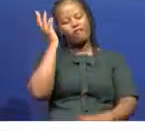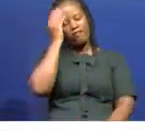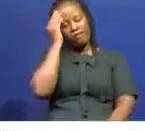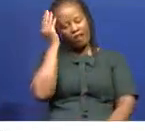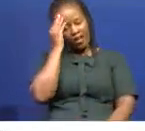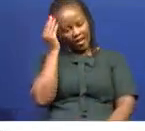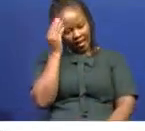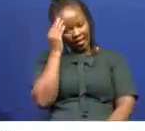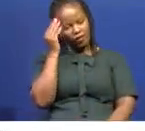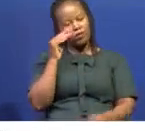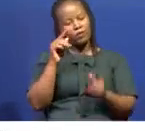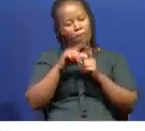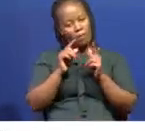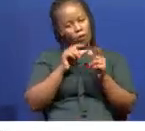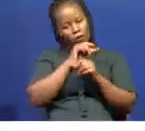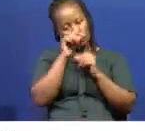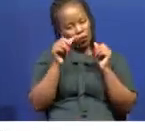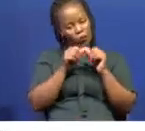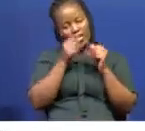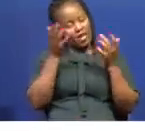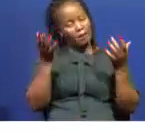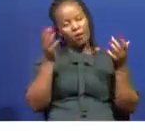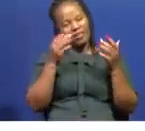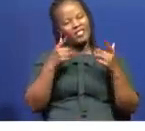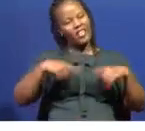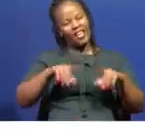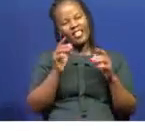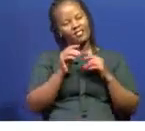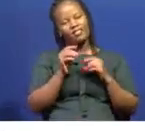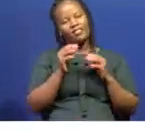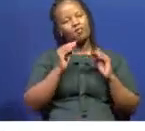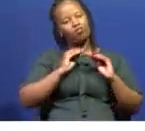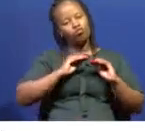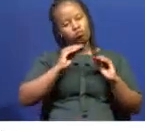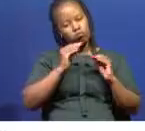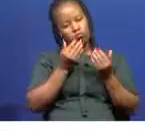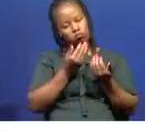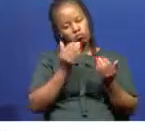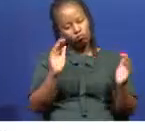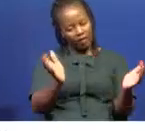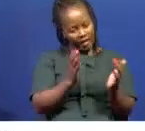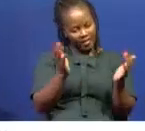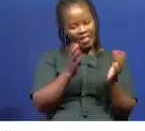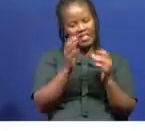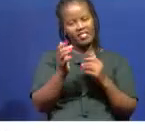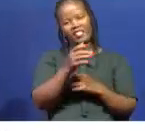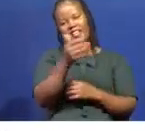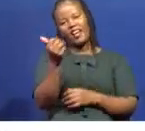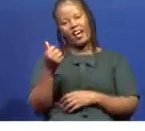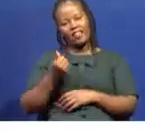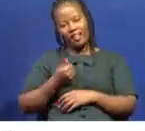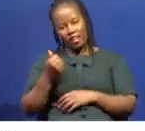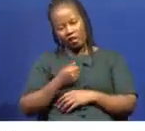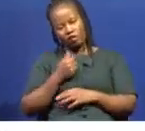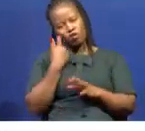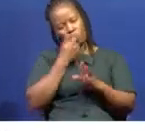And what you'll maybe let the young ones know, those who are coming through, and the ones that you'll mentoring or trying to follow in